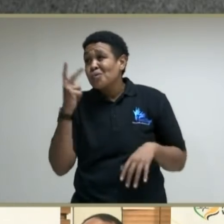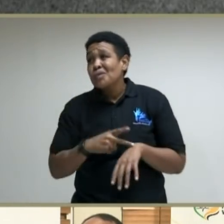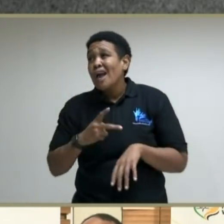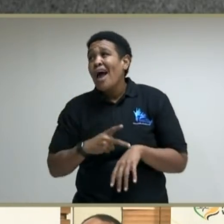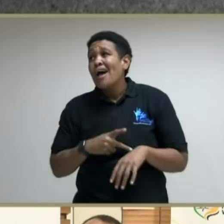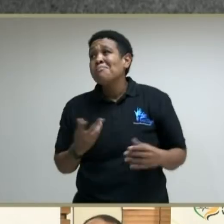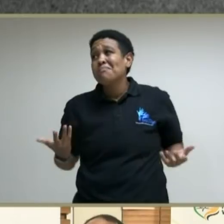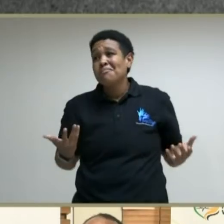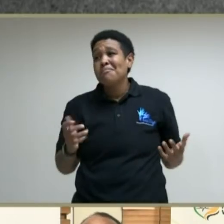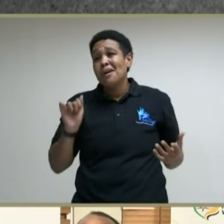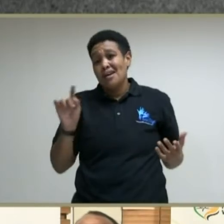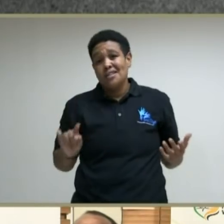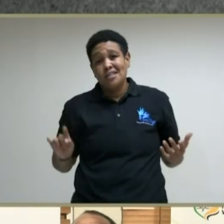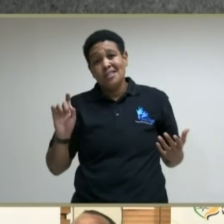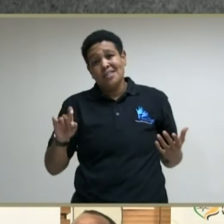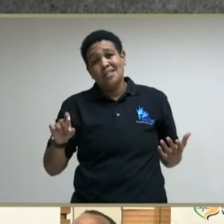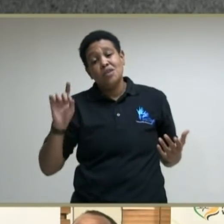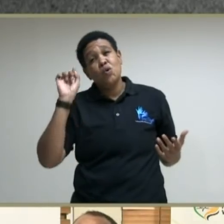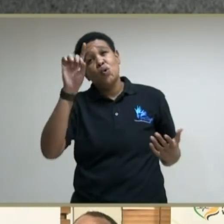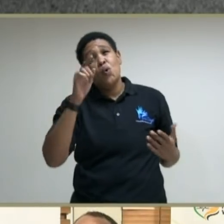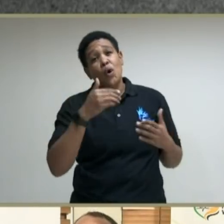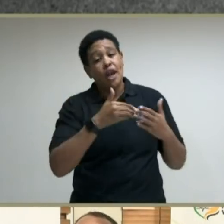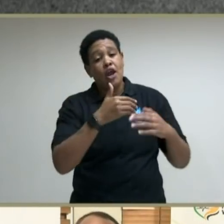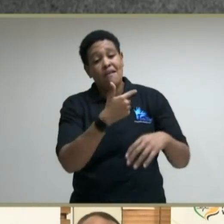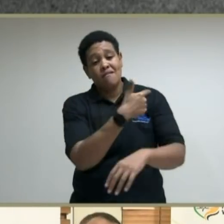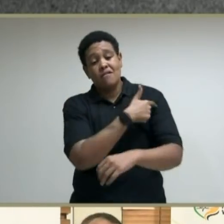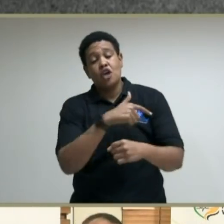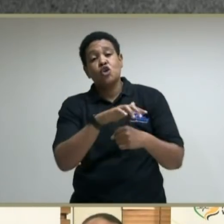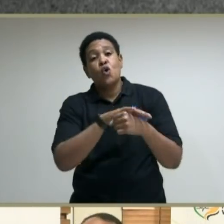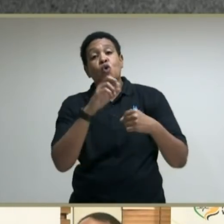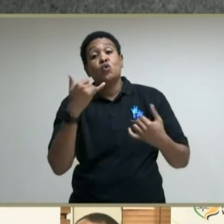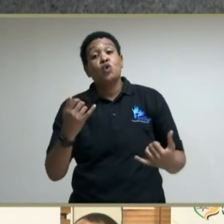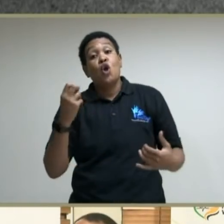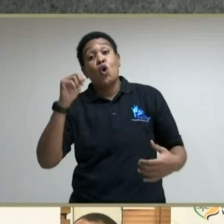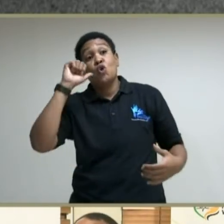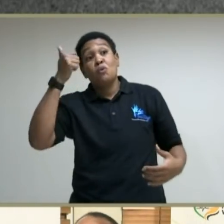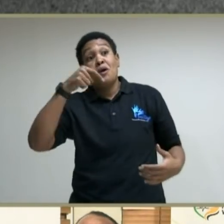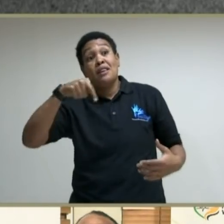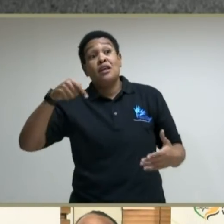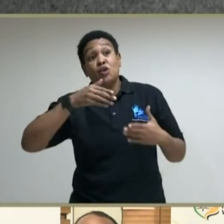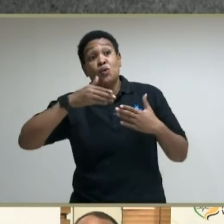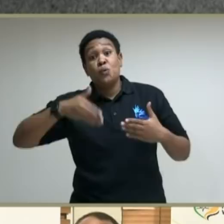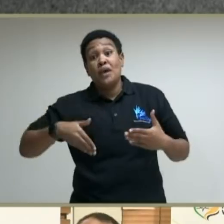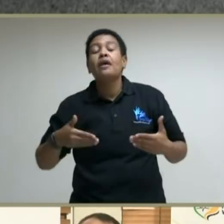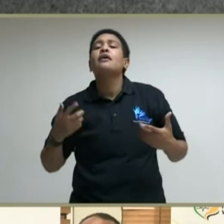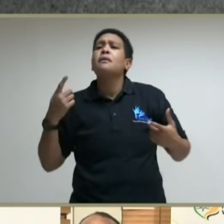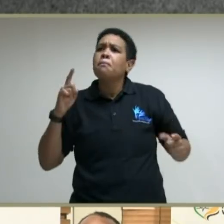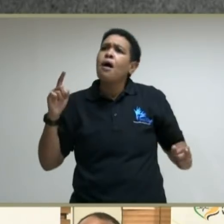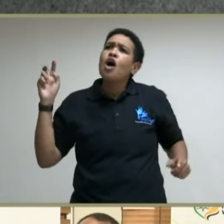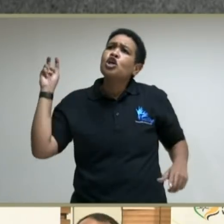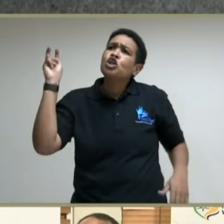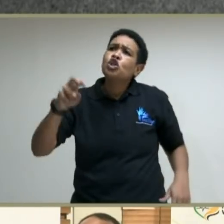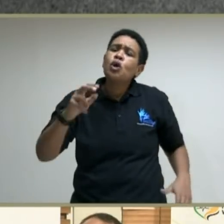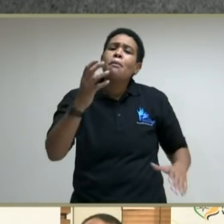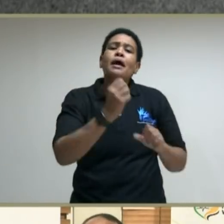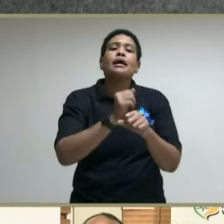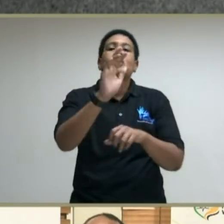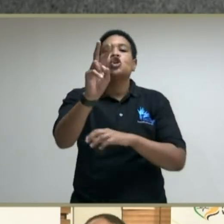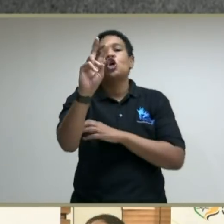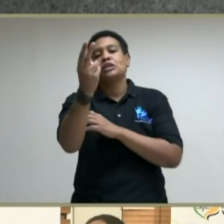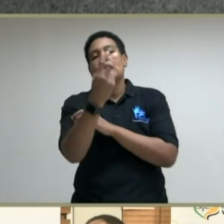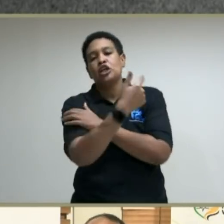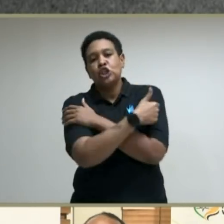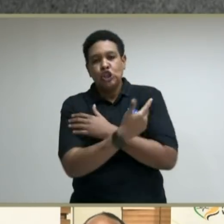AstraZeneca. Head to the nearest vaccine site today or tomorrow, this weekend, and get your